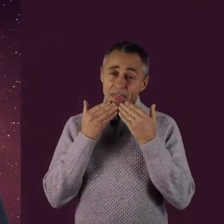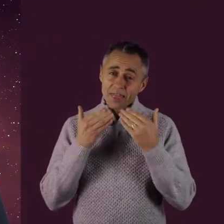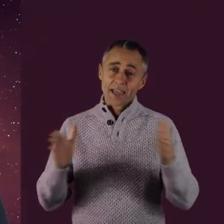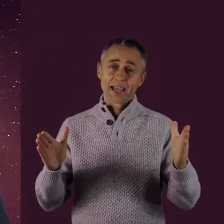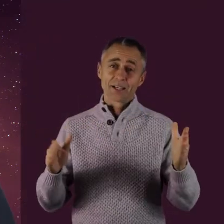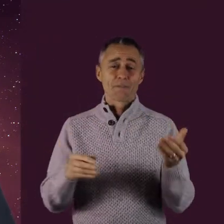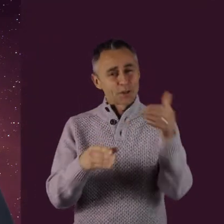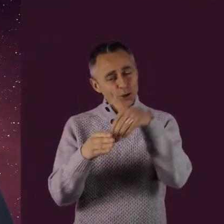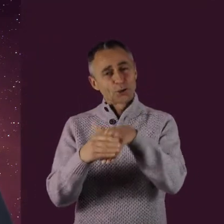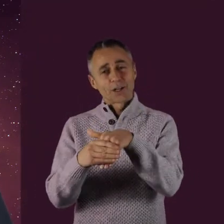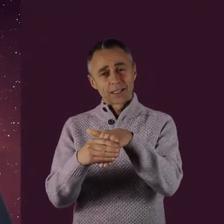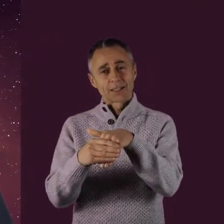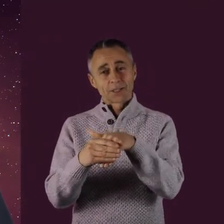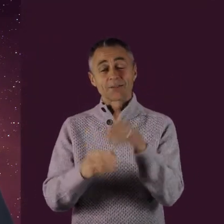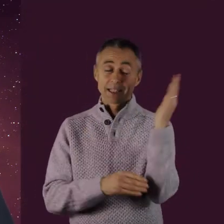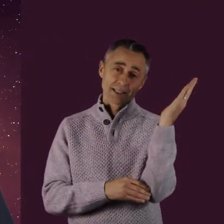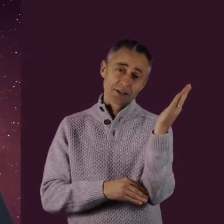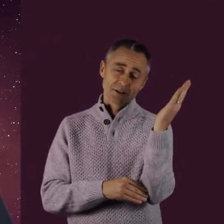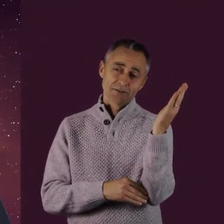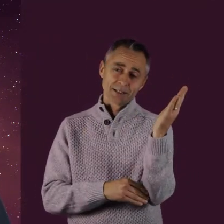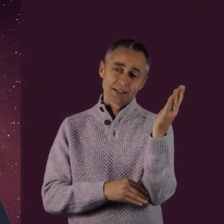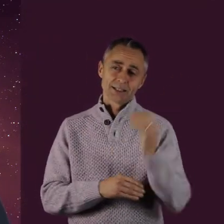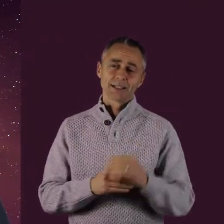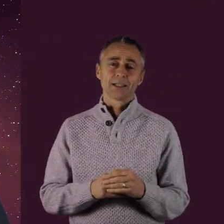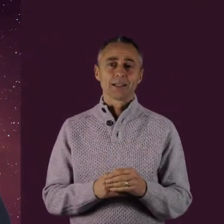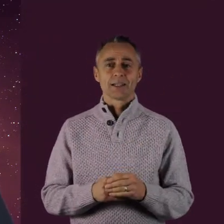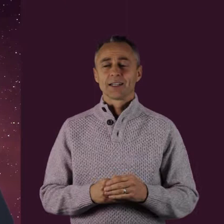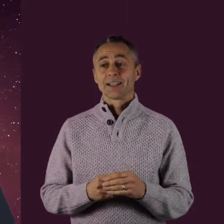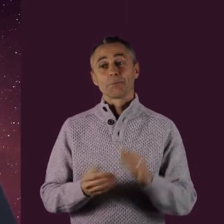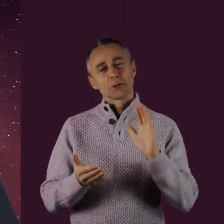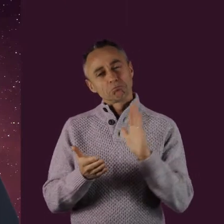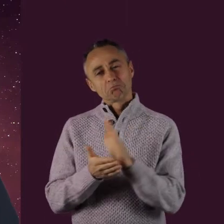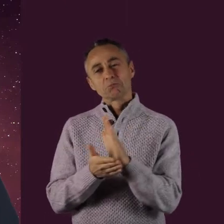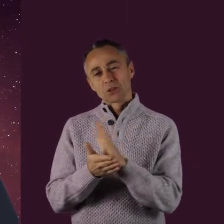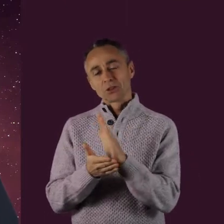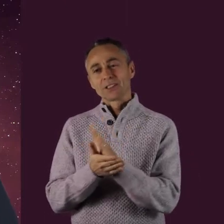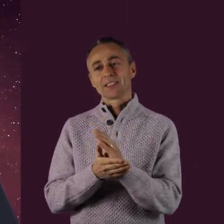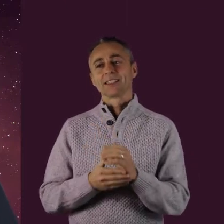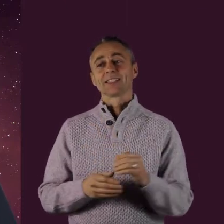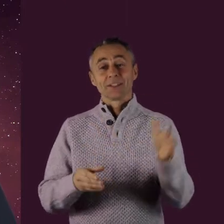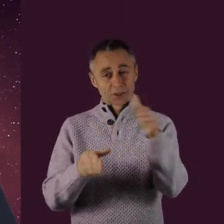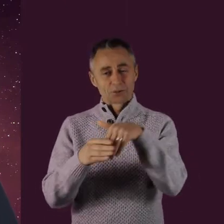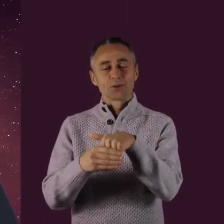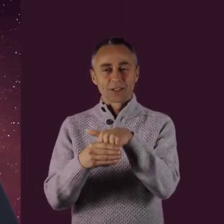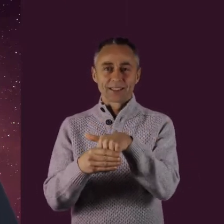Thank you so much for joining with us for this service today. It's been an absolute joy to have you join